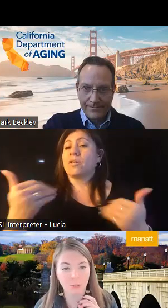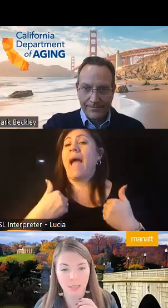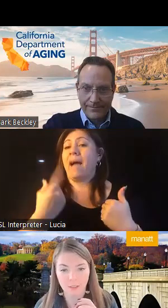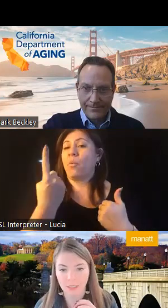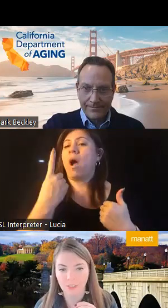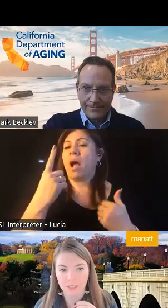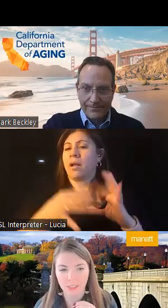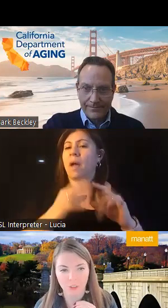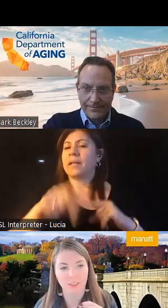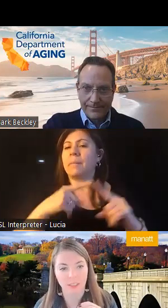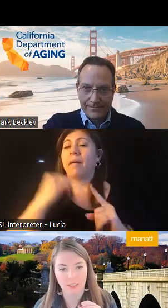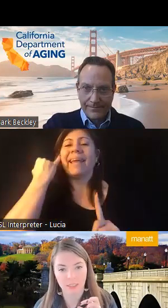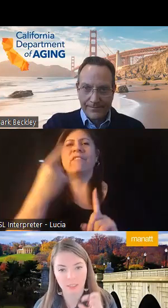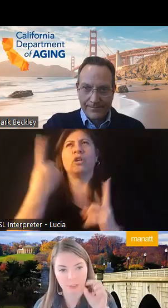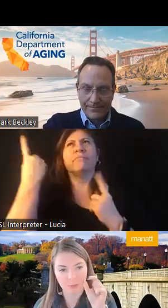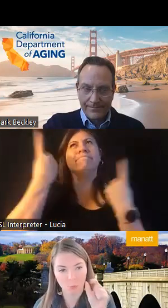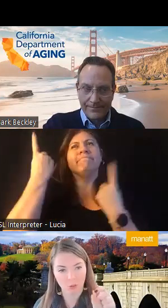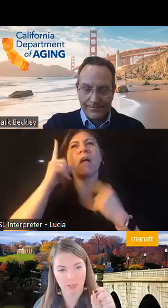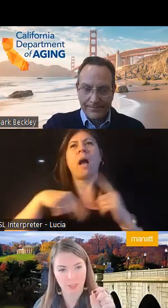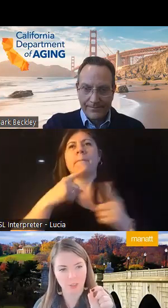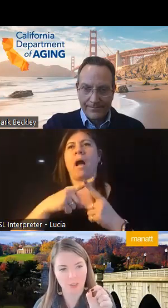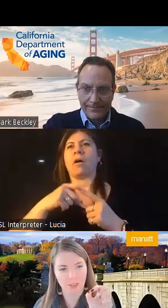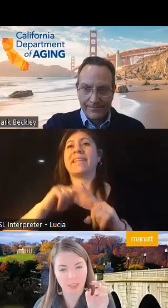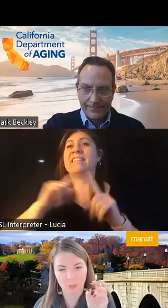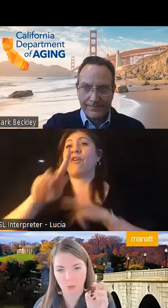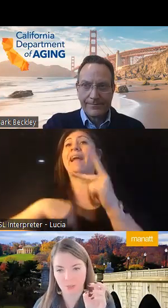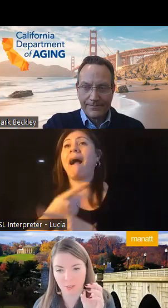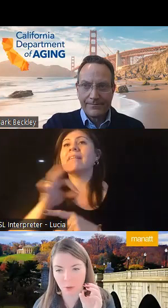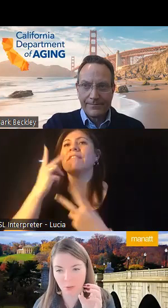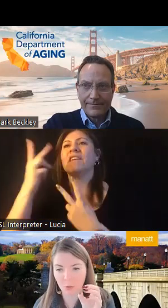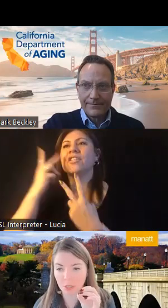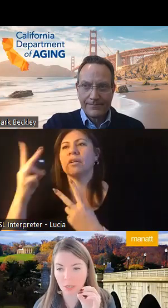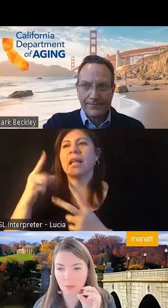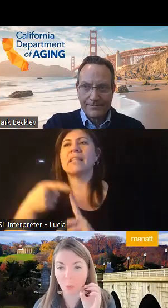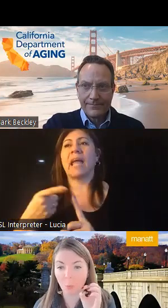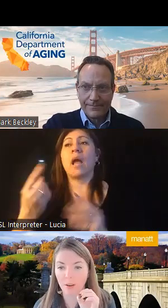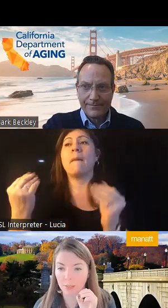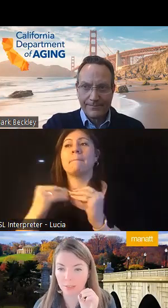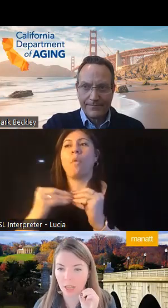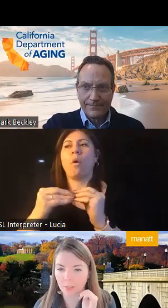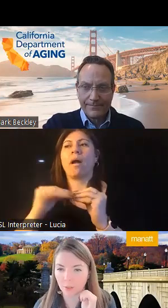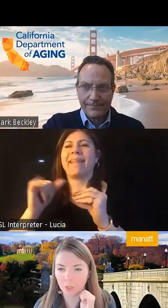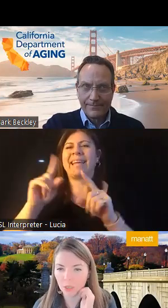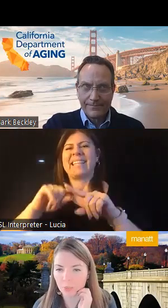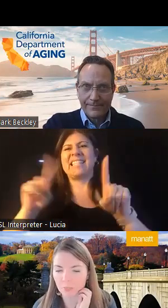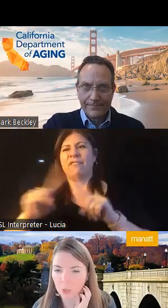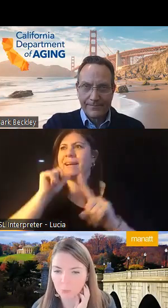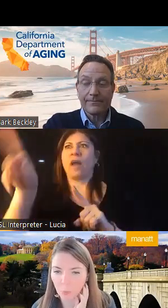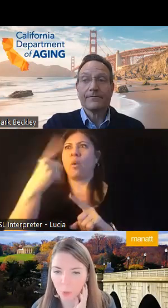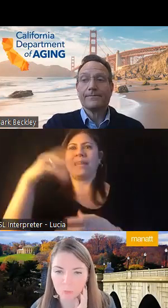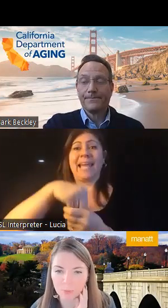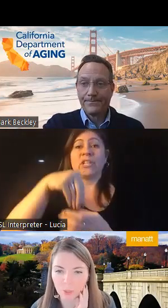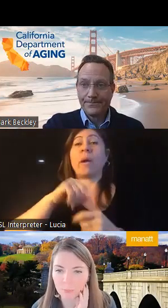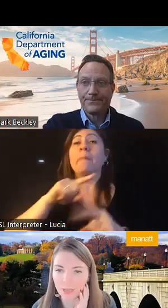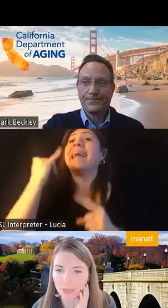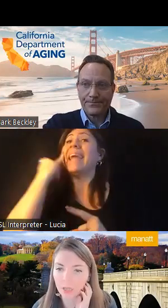we think about the modality of visitations getting even more granular than indoor visits, but also thinking about where inside. So we have a